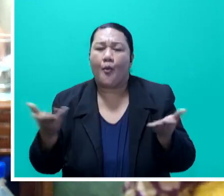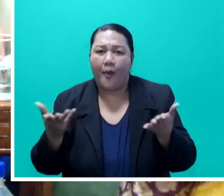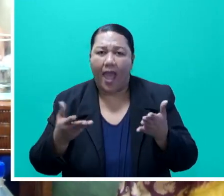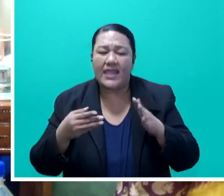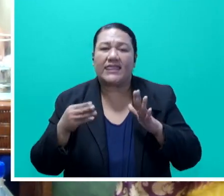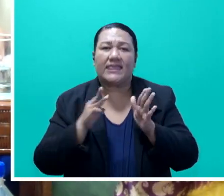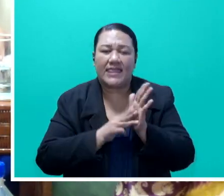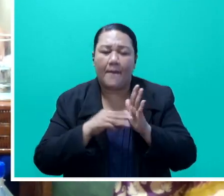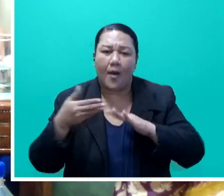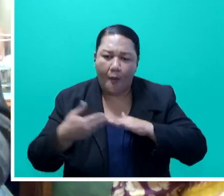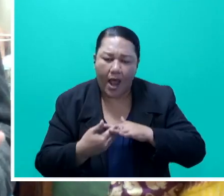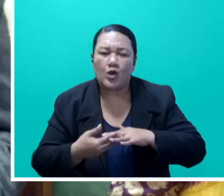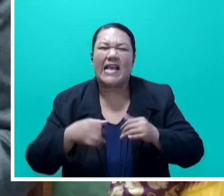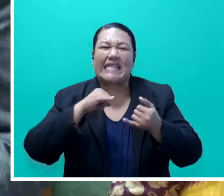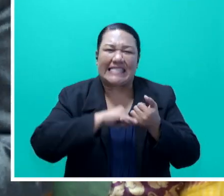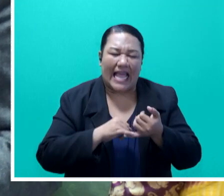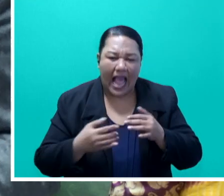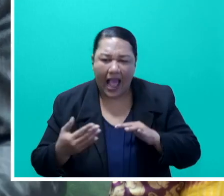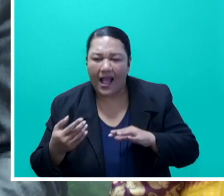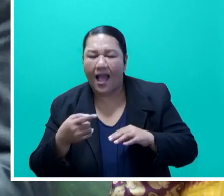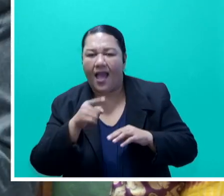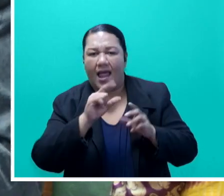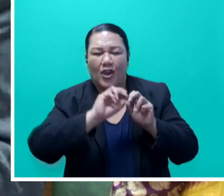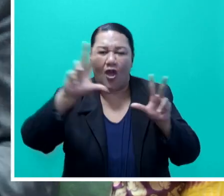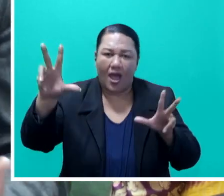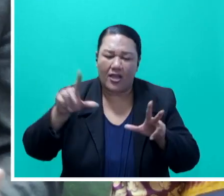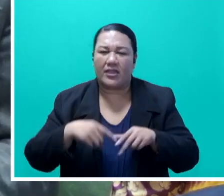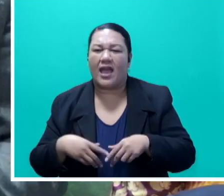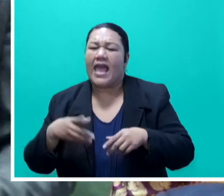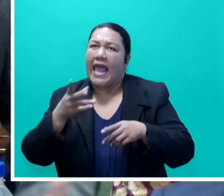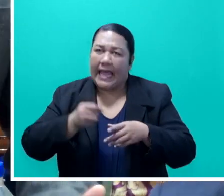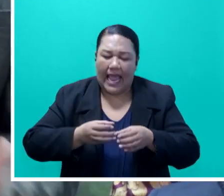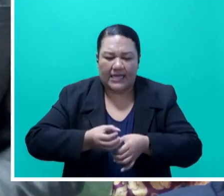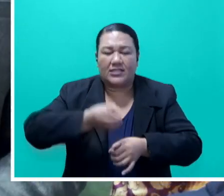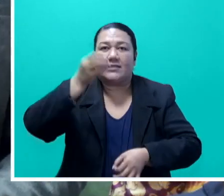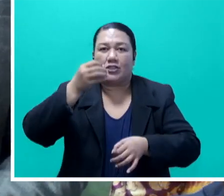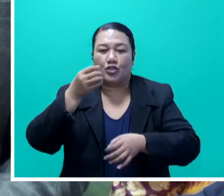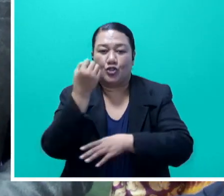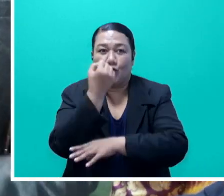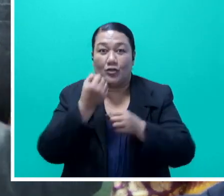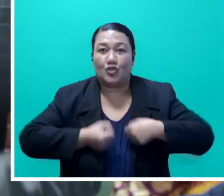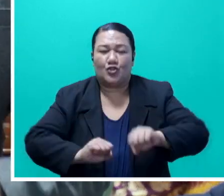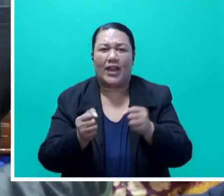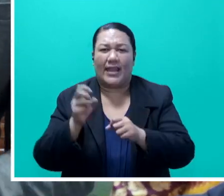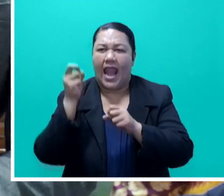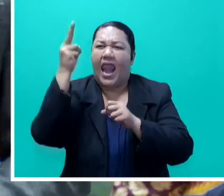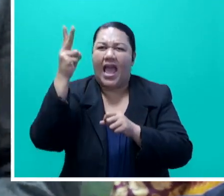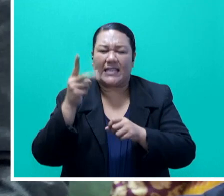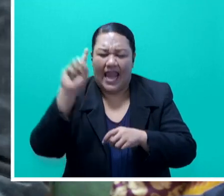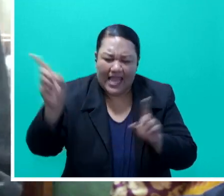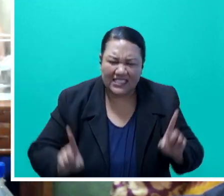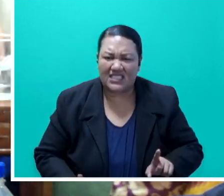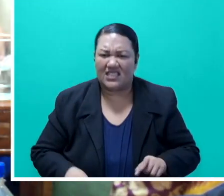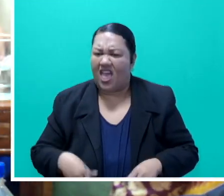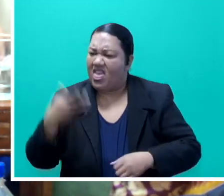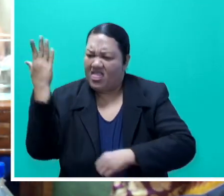build a town in Senganga. Get municipalities set up. Let's get street lights. Let's get water. Let's get electricity. They don't mention that at